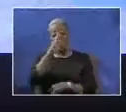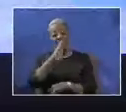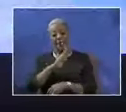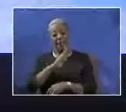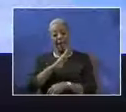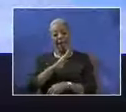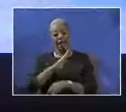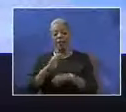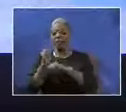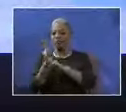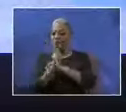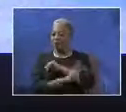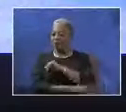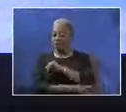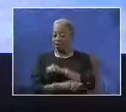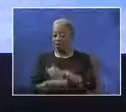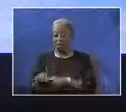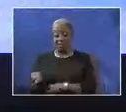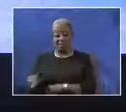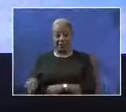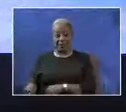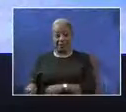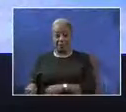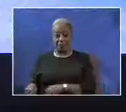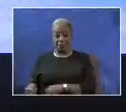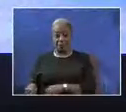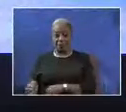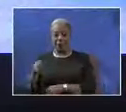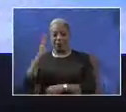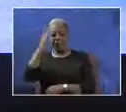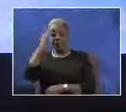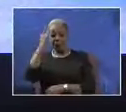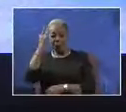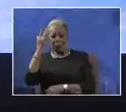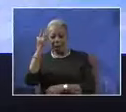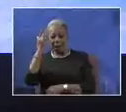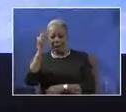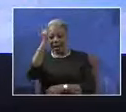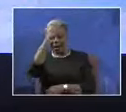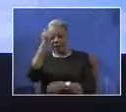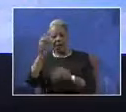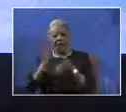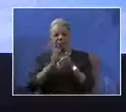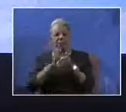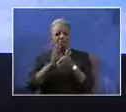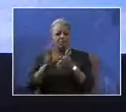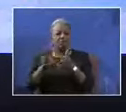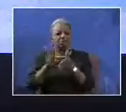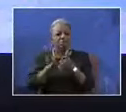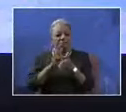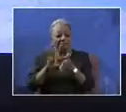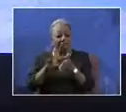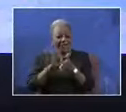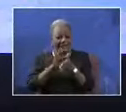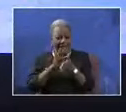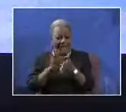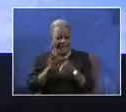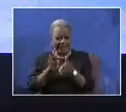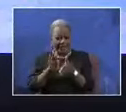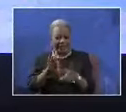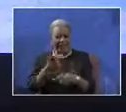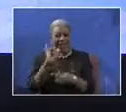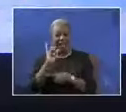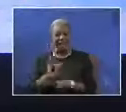punishing Israel for taking a census. Now, what is so contradictory about this is that